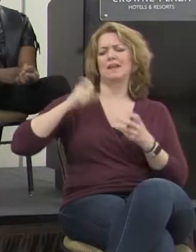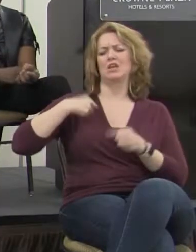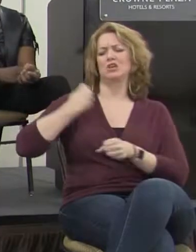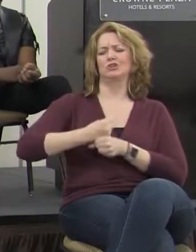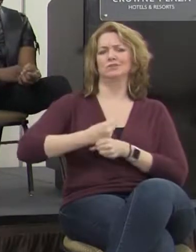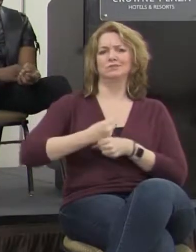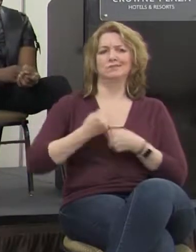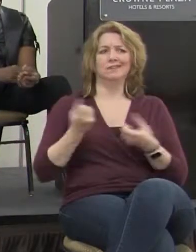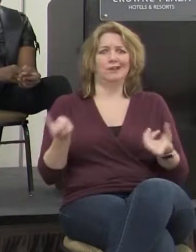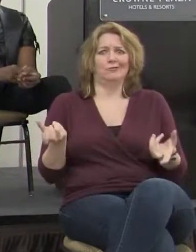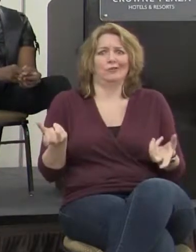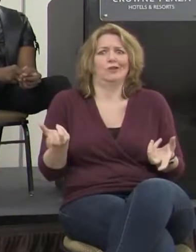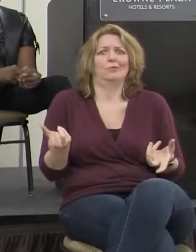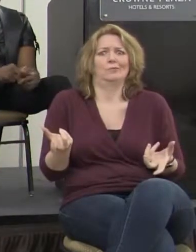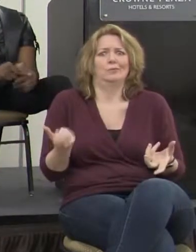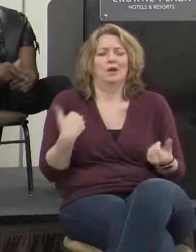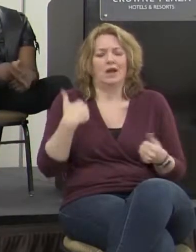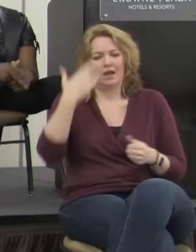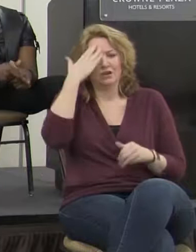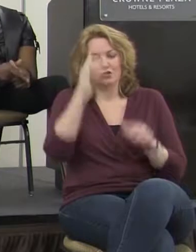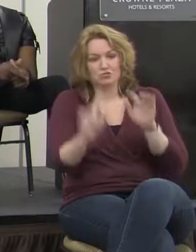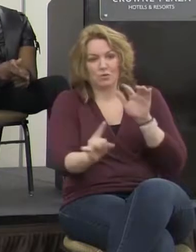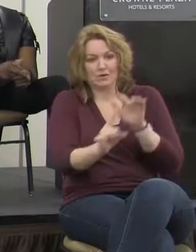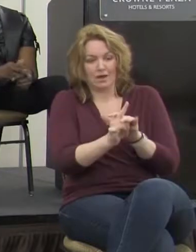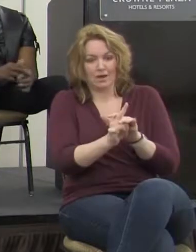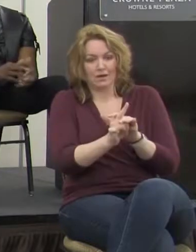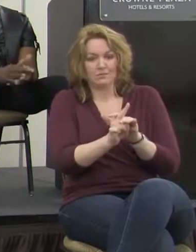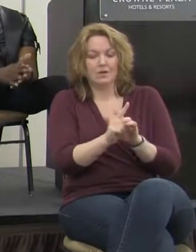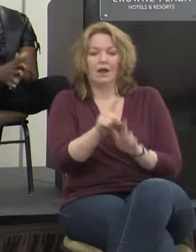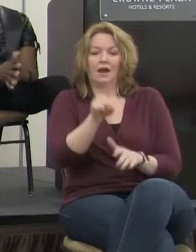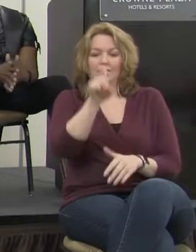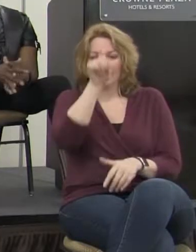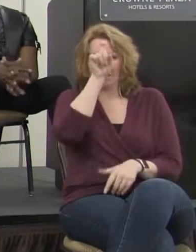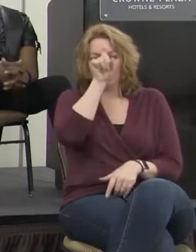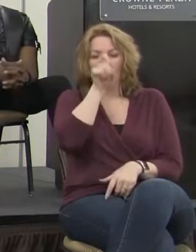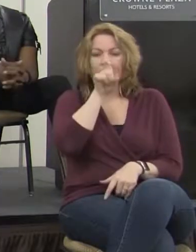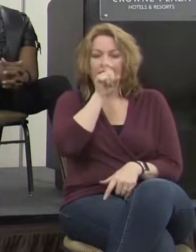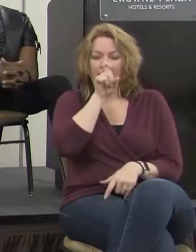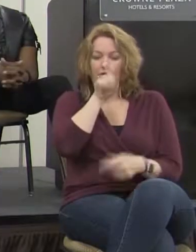I don't really know. I know showing up at the Eagle or showing up at,